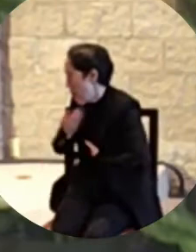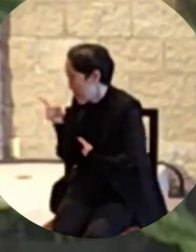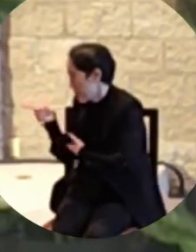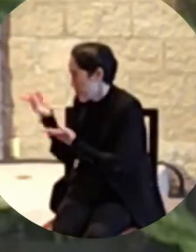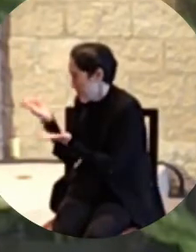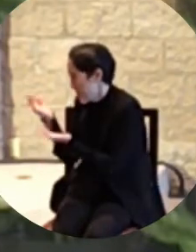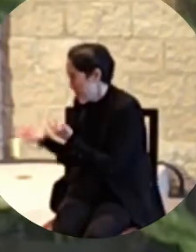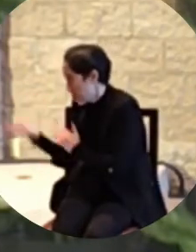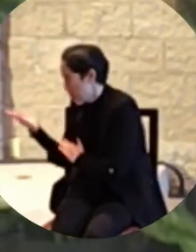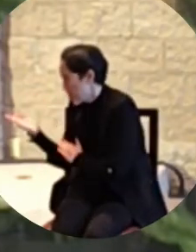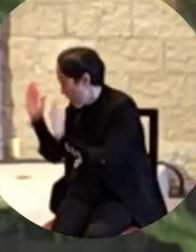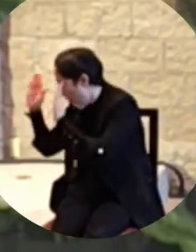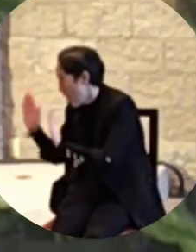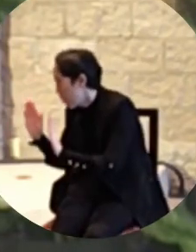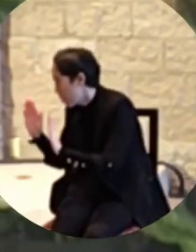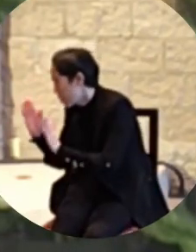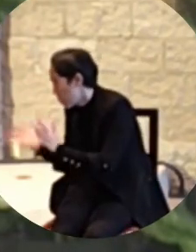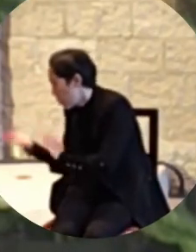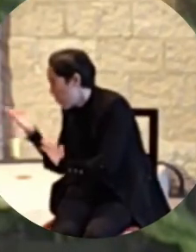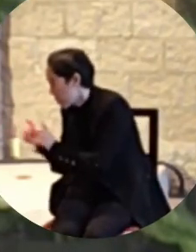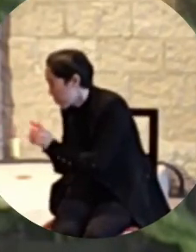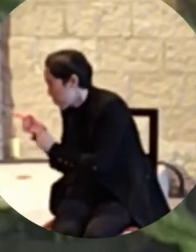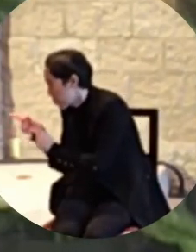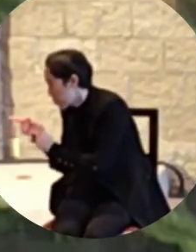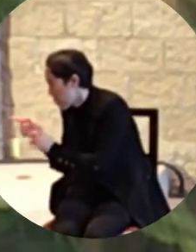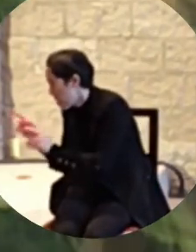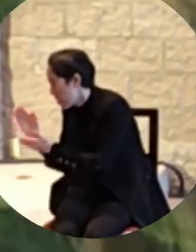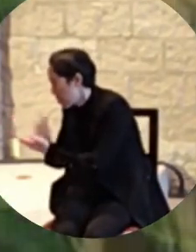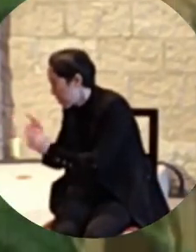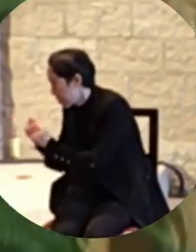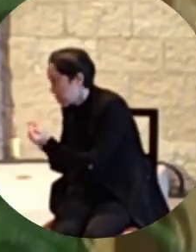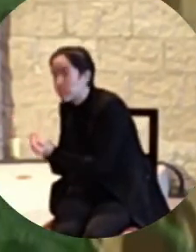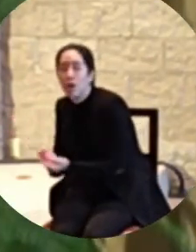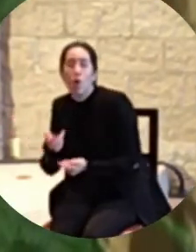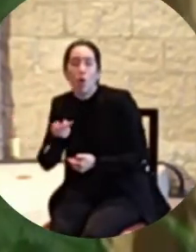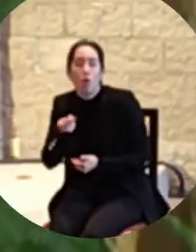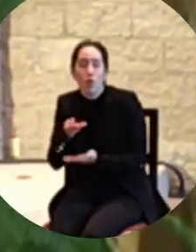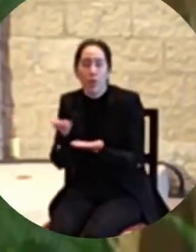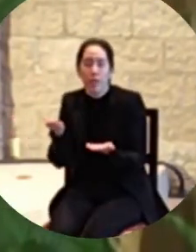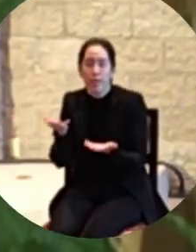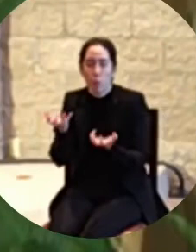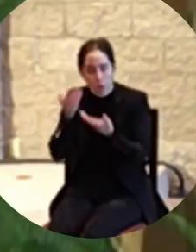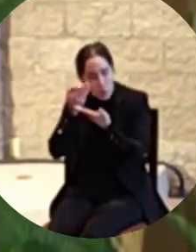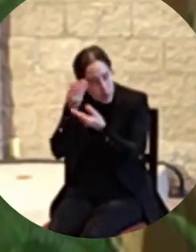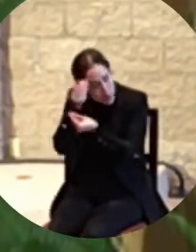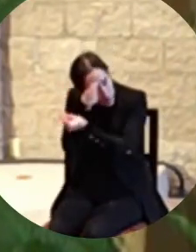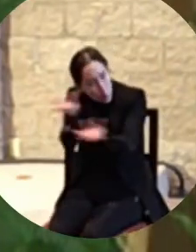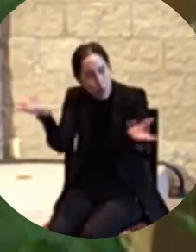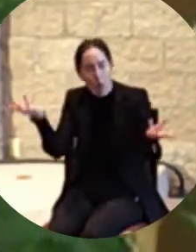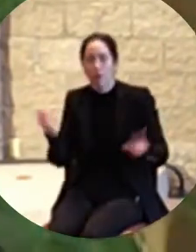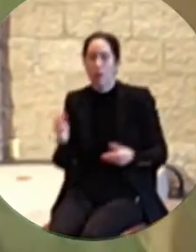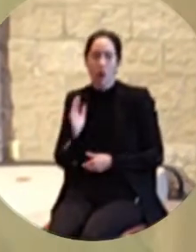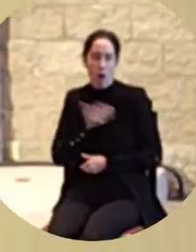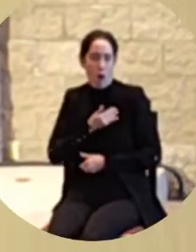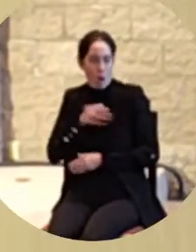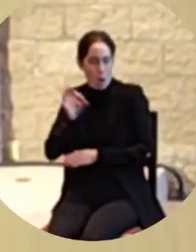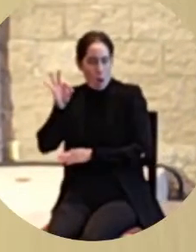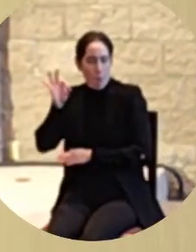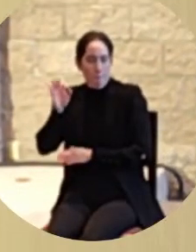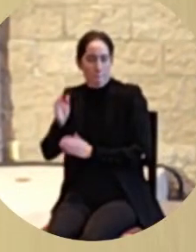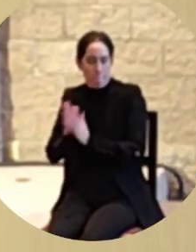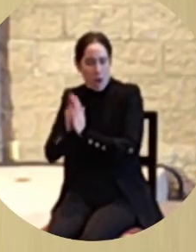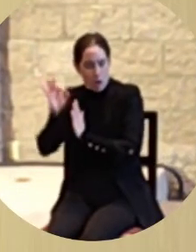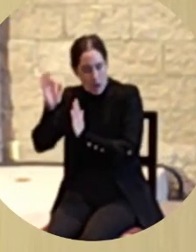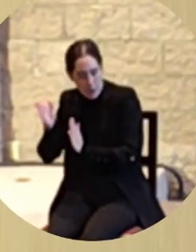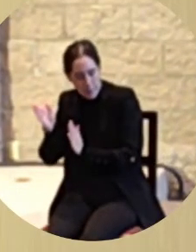Glad you're with us. It's been a great morning. So a couple of things I want to share with you. Our prayer chaplains are holding sacred space right now as we speak. They're holding sacred space at home.